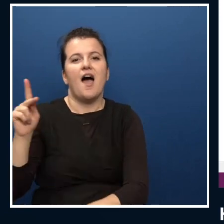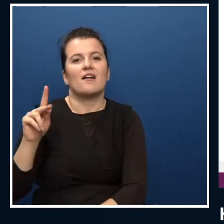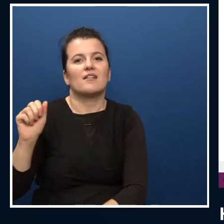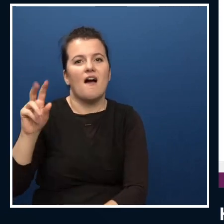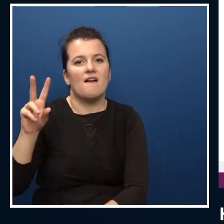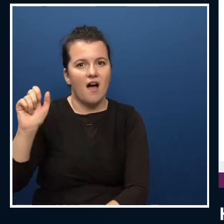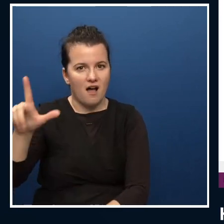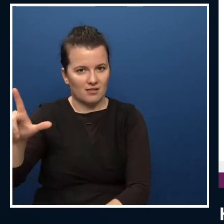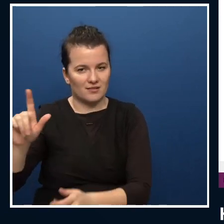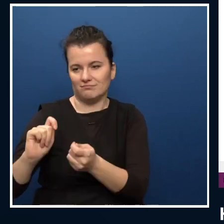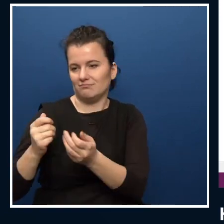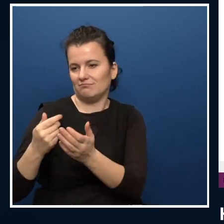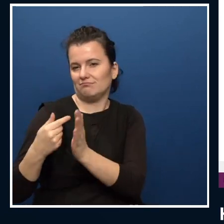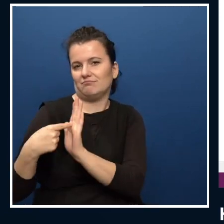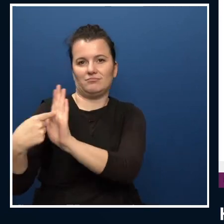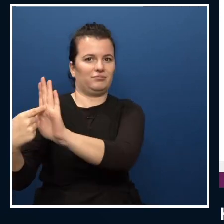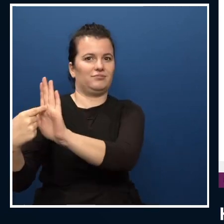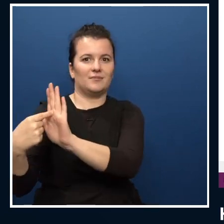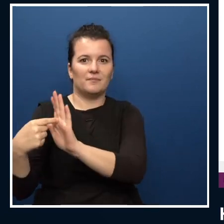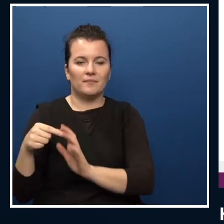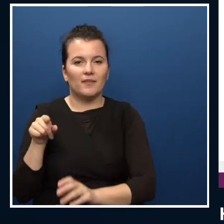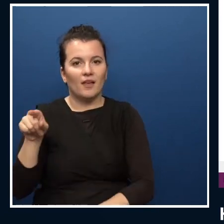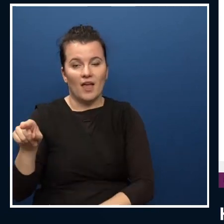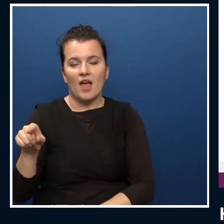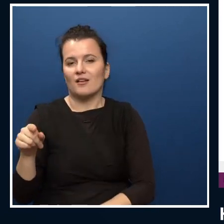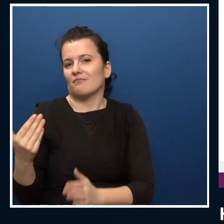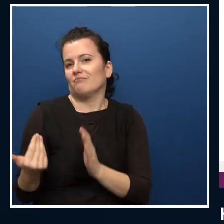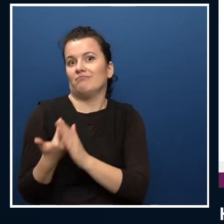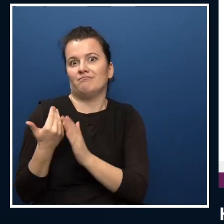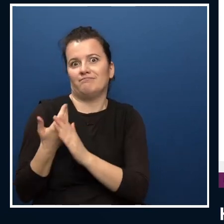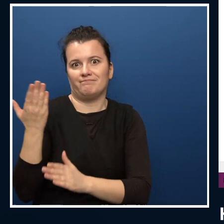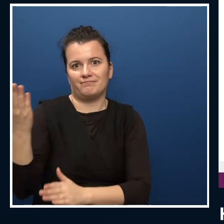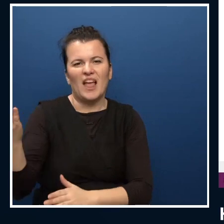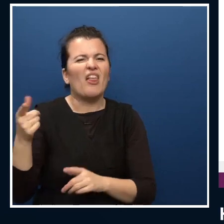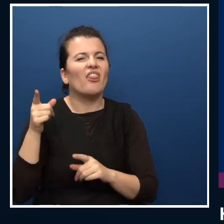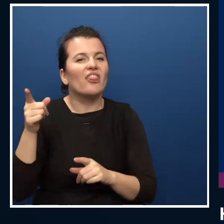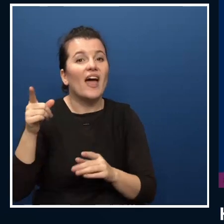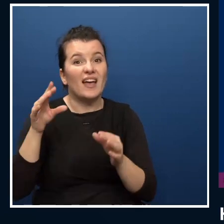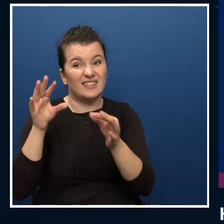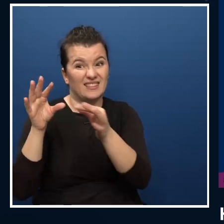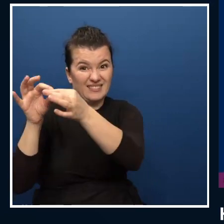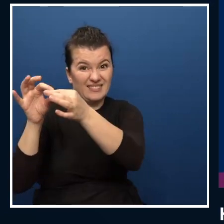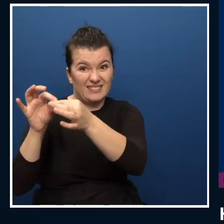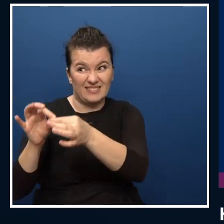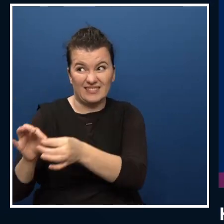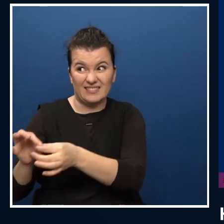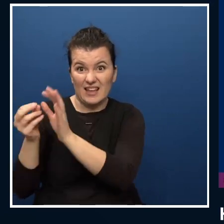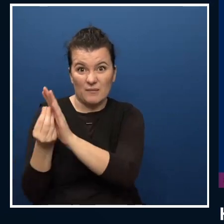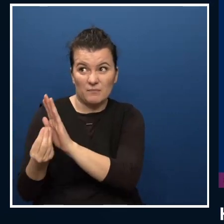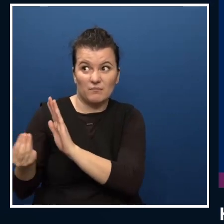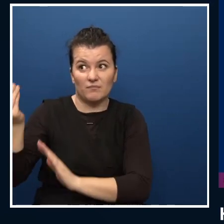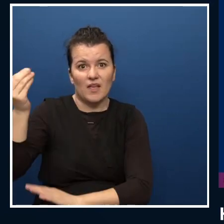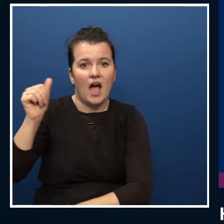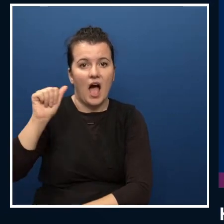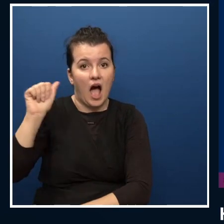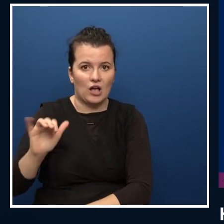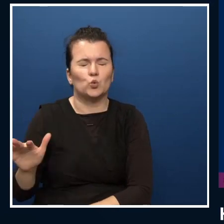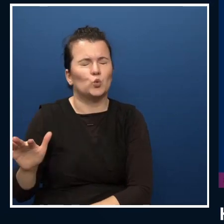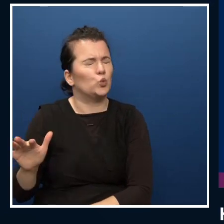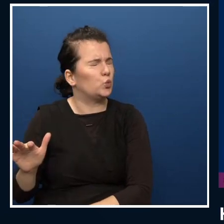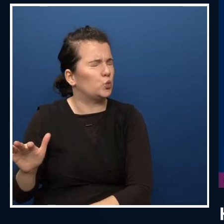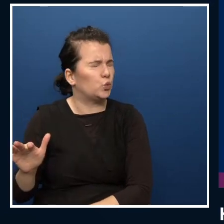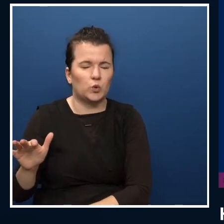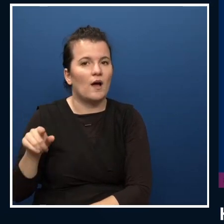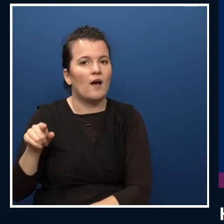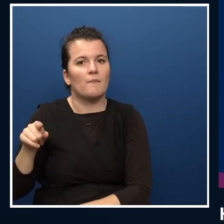that's totally out of scope of moving to Azure, but it overcomplicated things for me, which is something to think